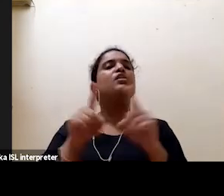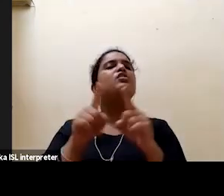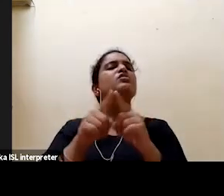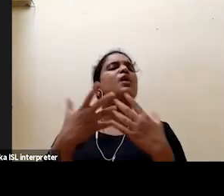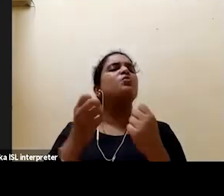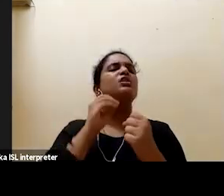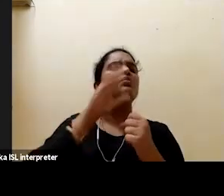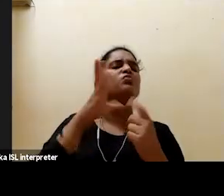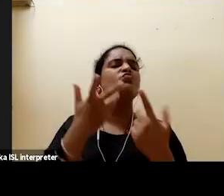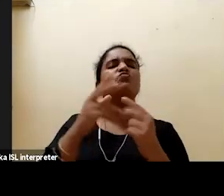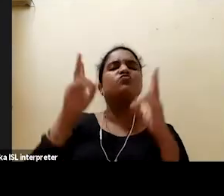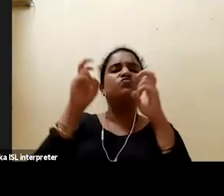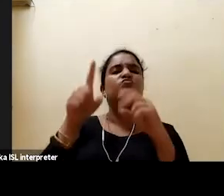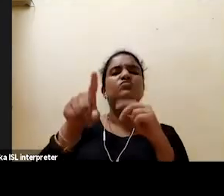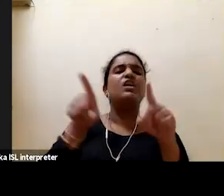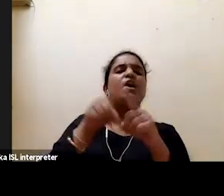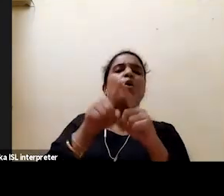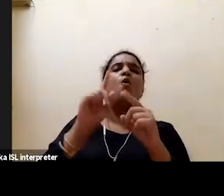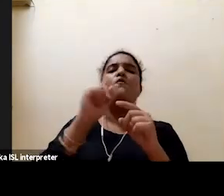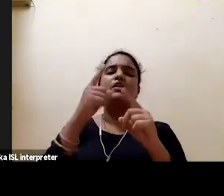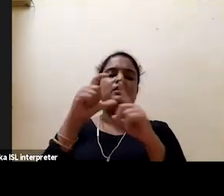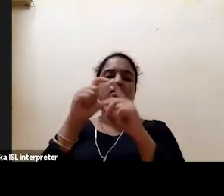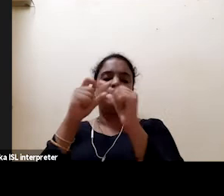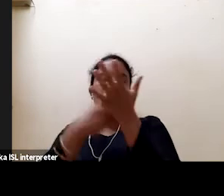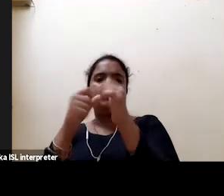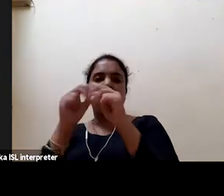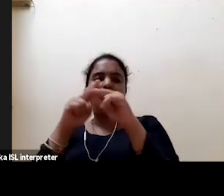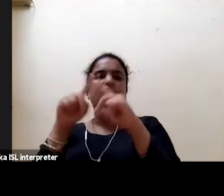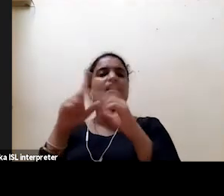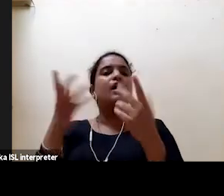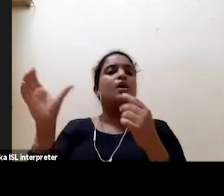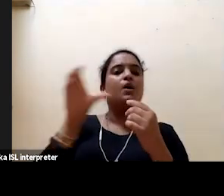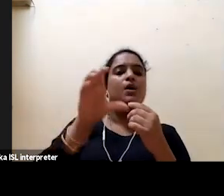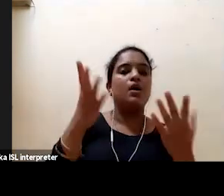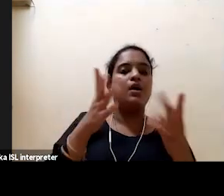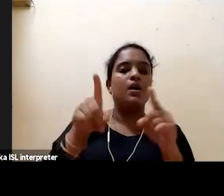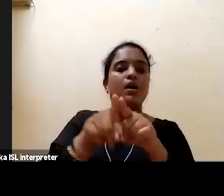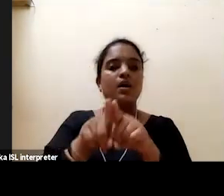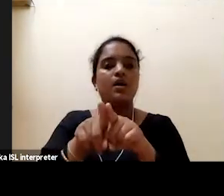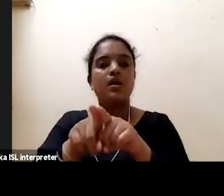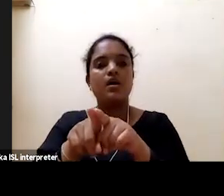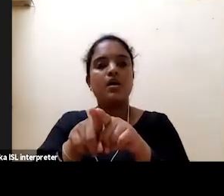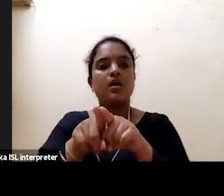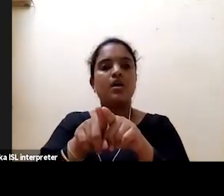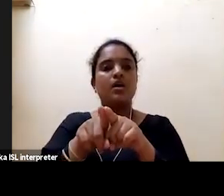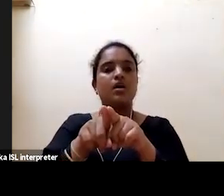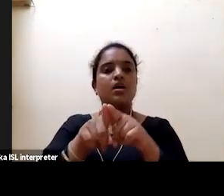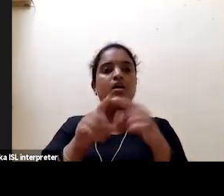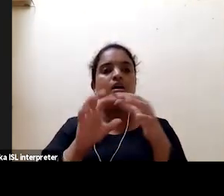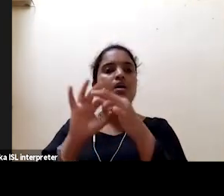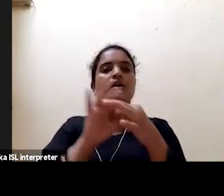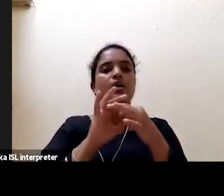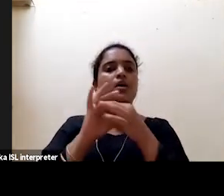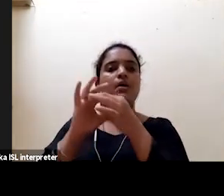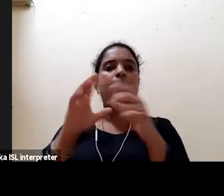the first draft is called the first draft for a reason. Let yourself go. Don't let the editor voice scare you or try